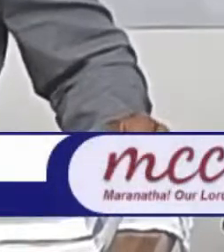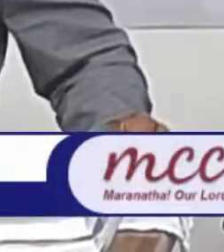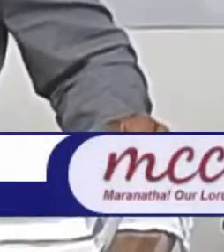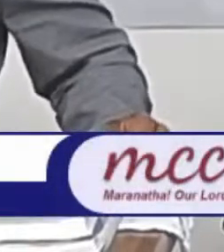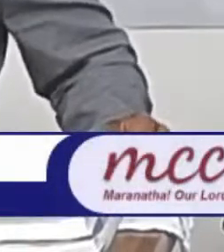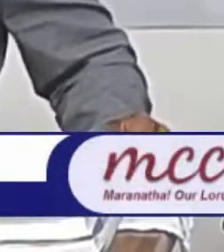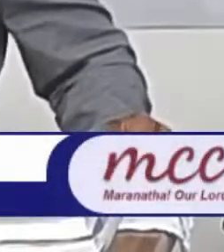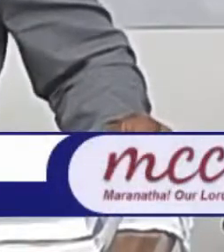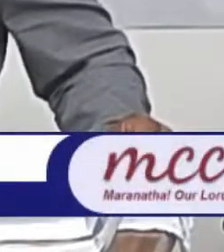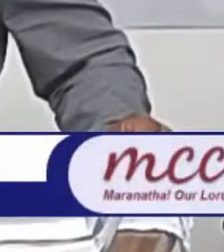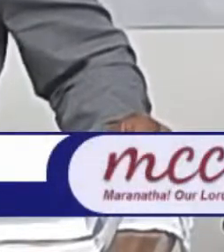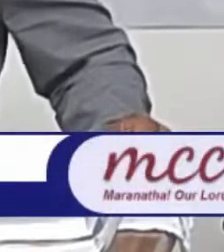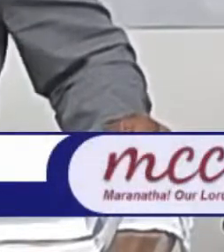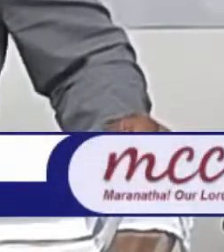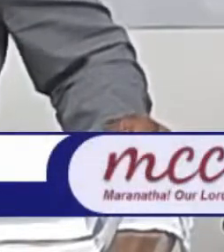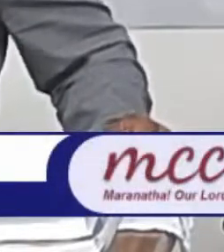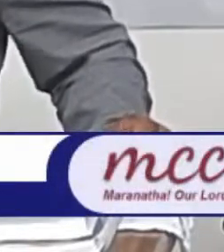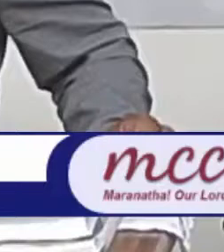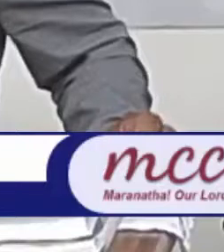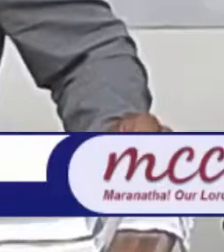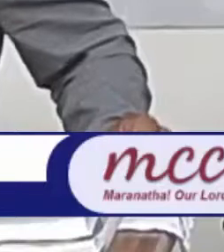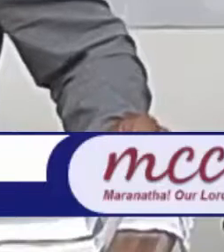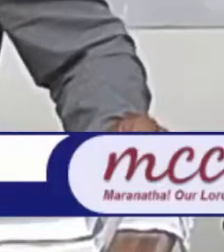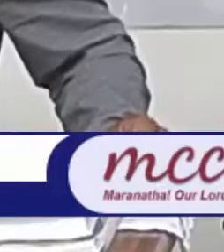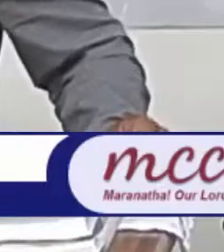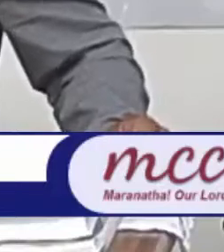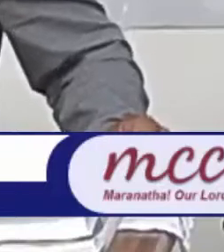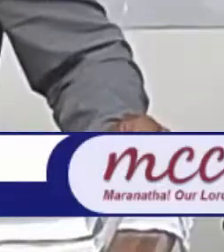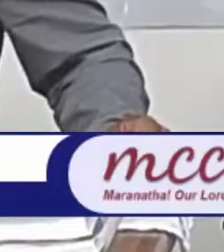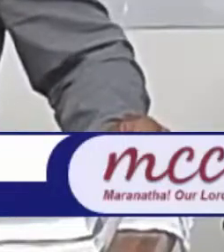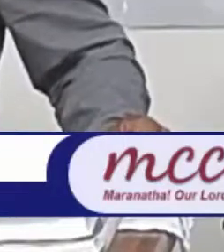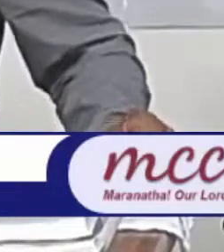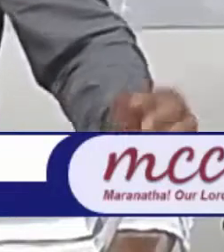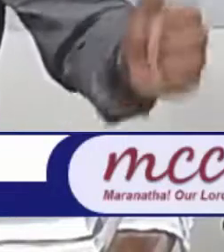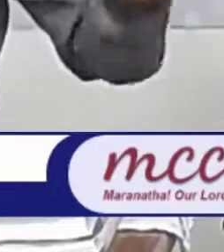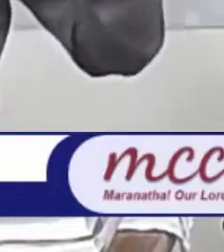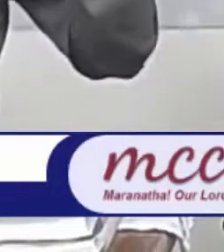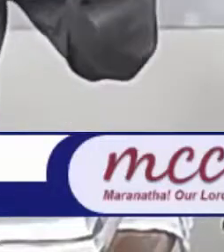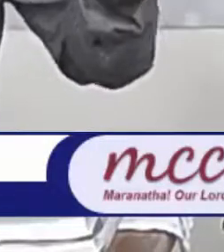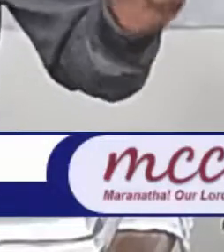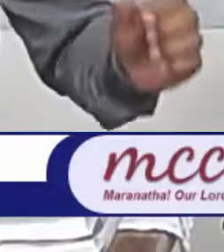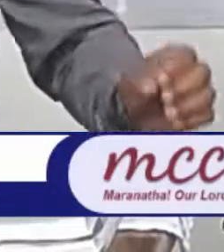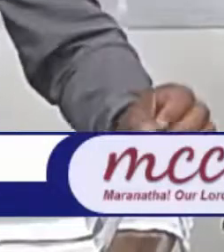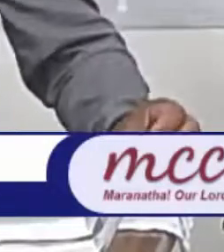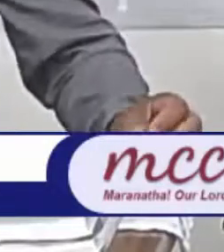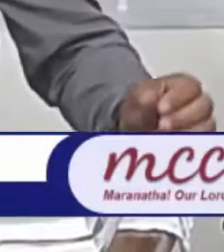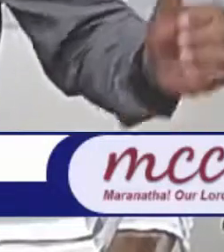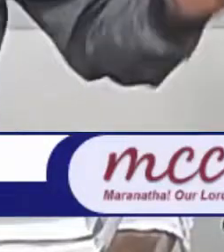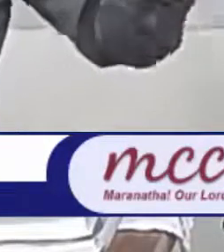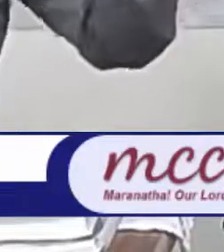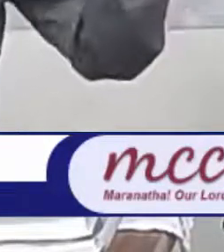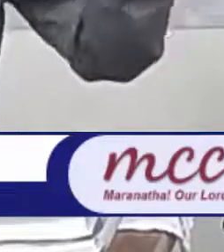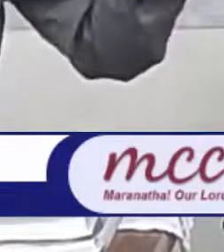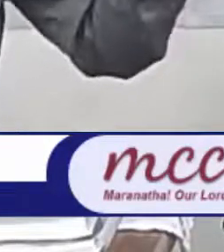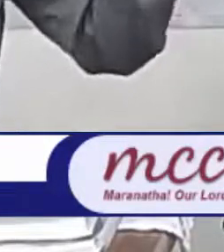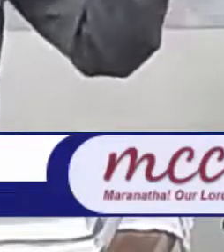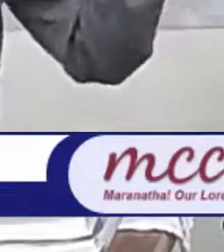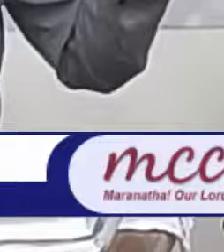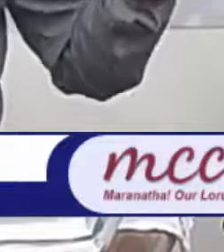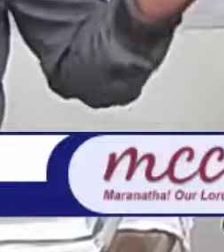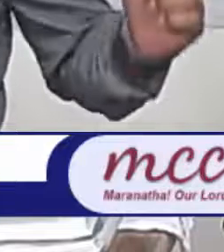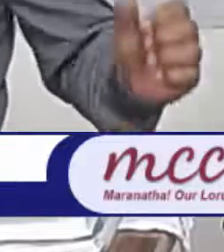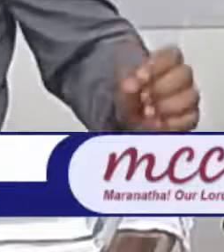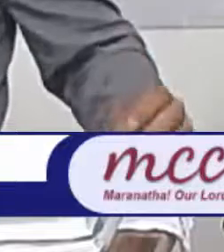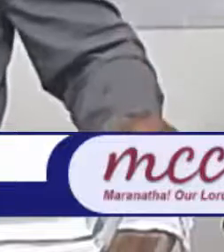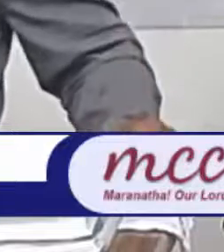omnipresent. And where there are two or three gathered in My name, there He will be. The gift that was delivered,